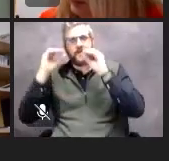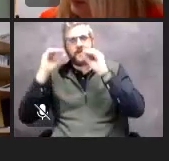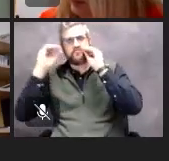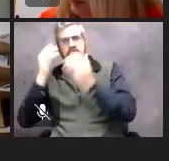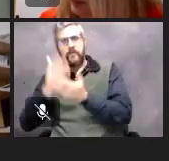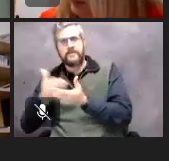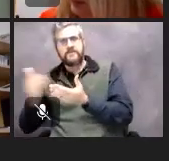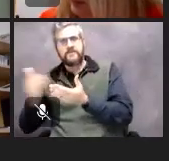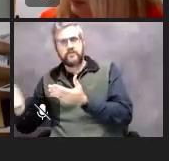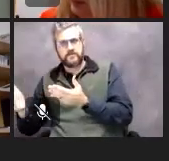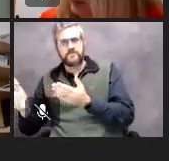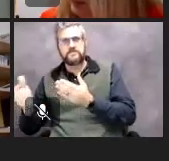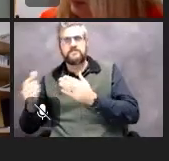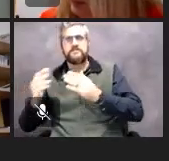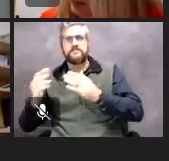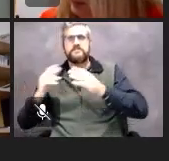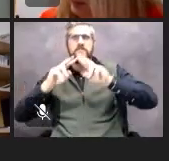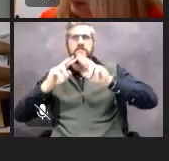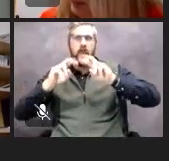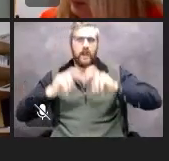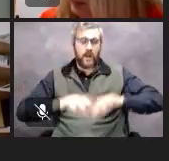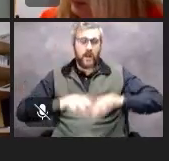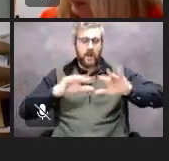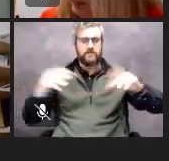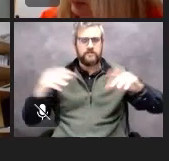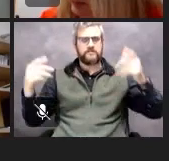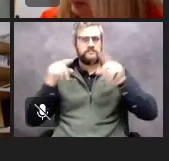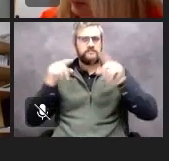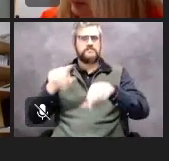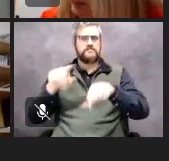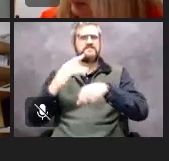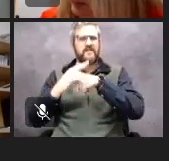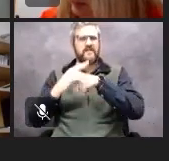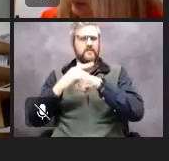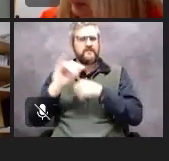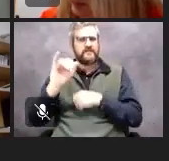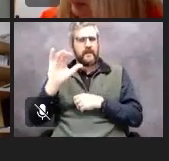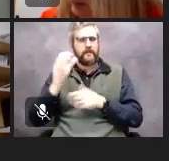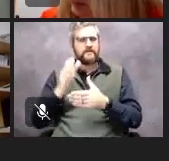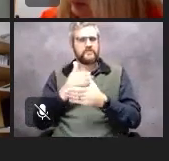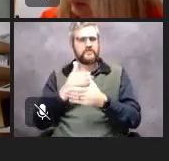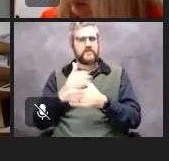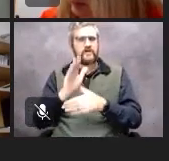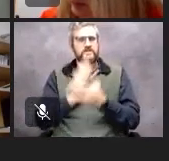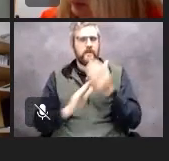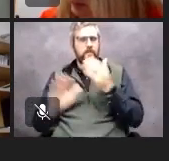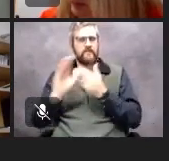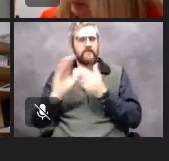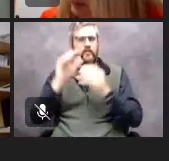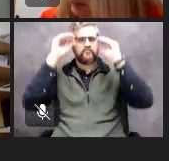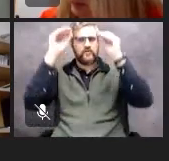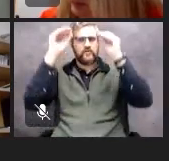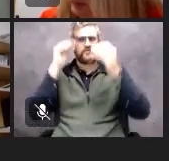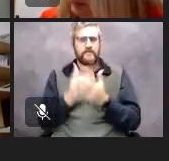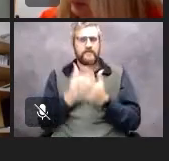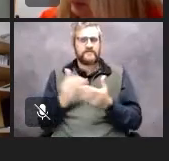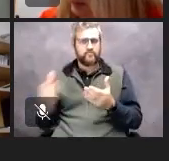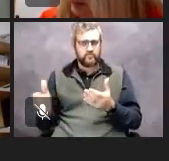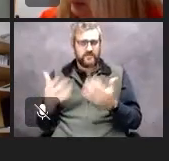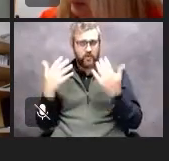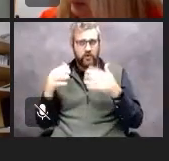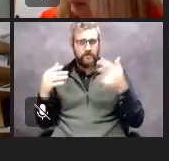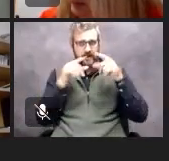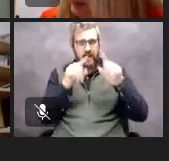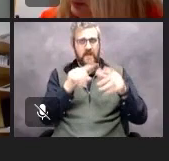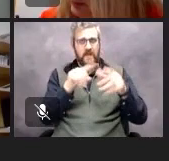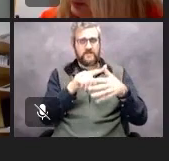materials and align, there's new tools coming out, you know, that are available on campus where you can share some of your instructional materials that have already been aligned and so